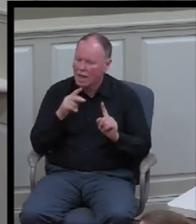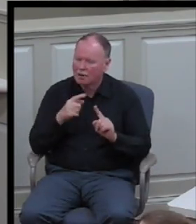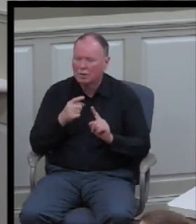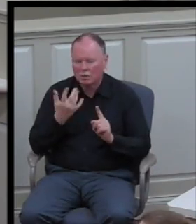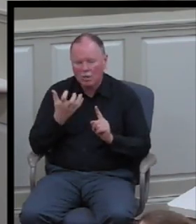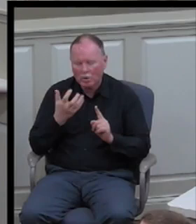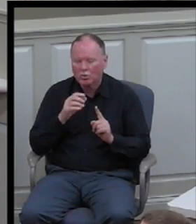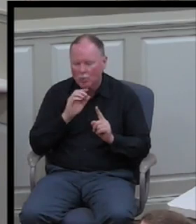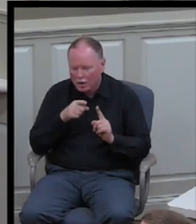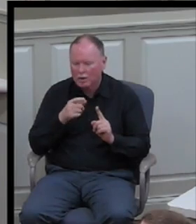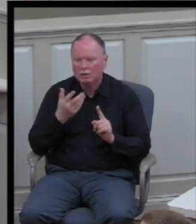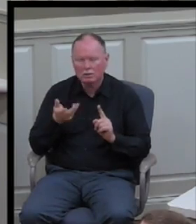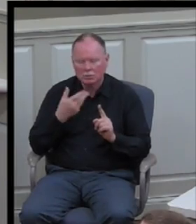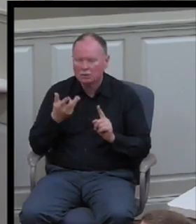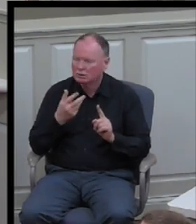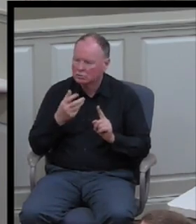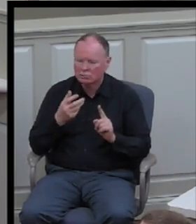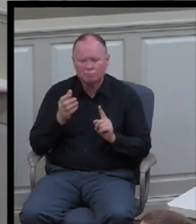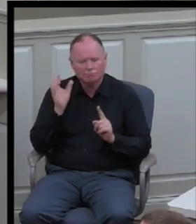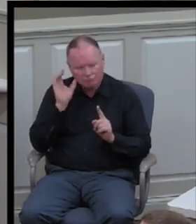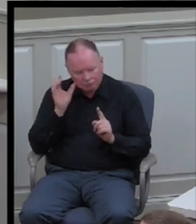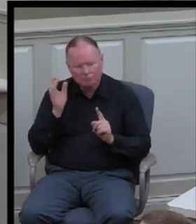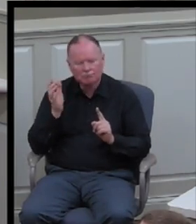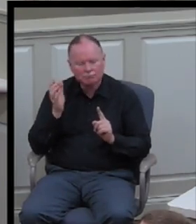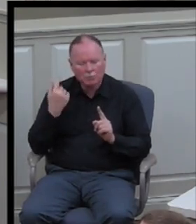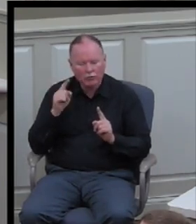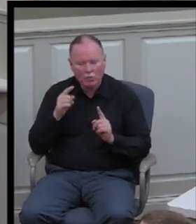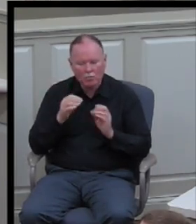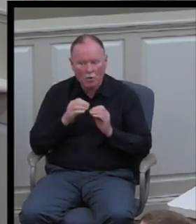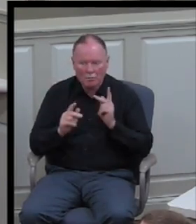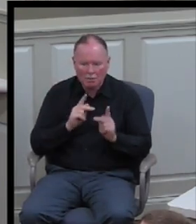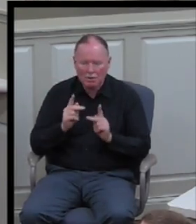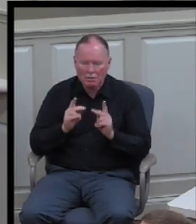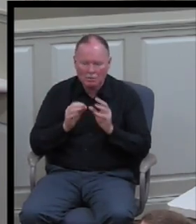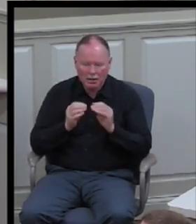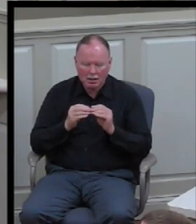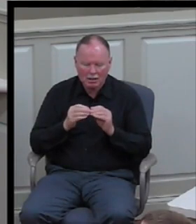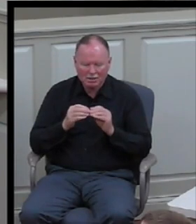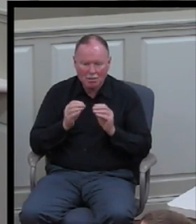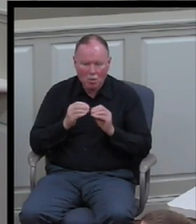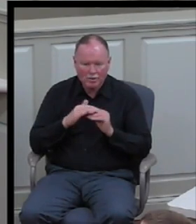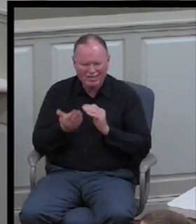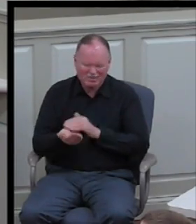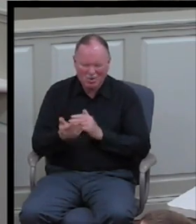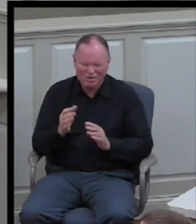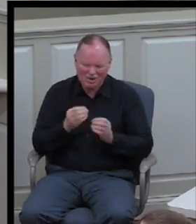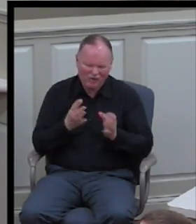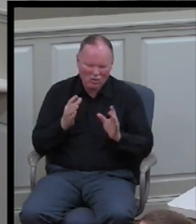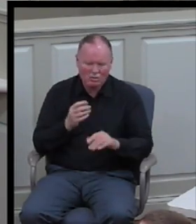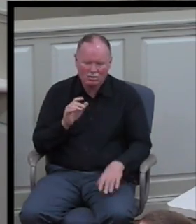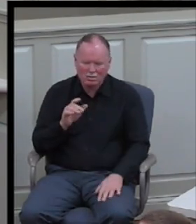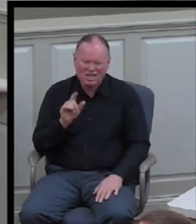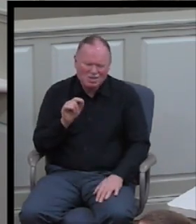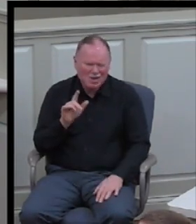a real hearing for a lot more people than were there this morning. I'm going to guess there's, what, 20,